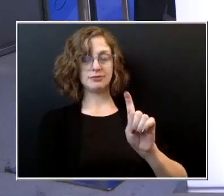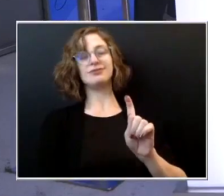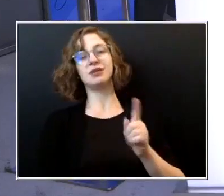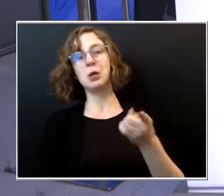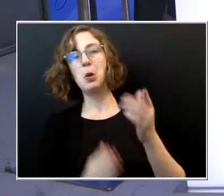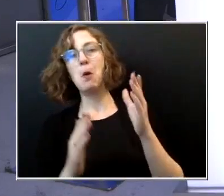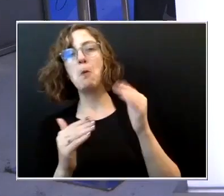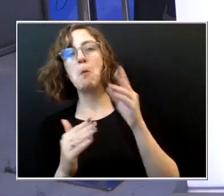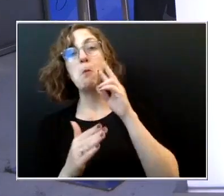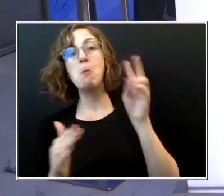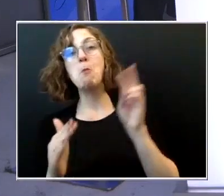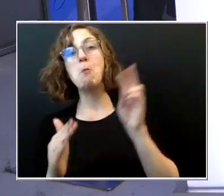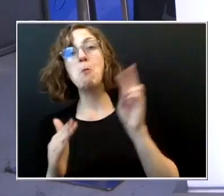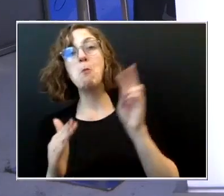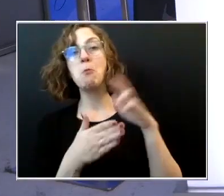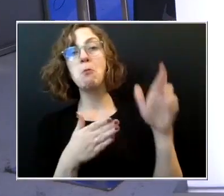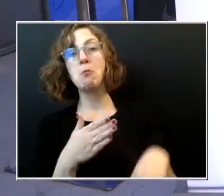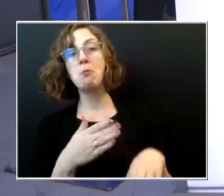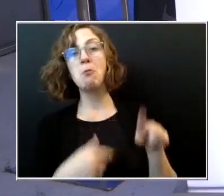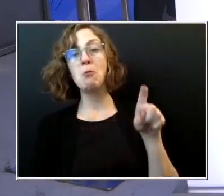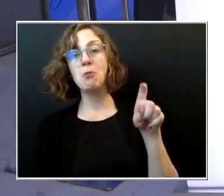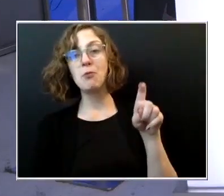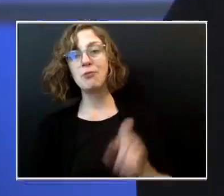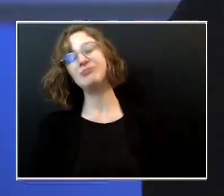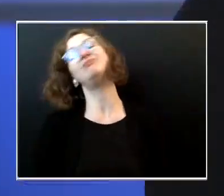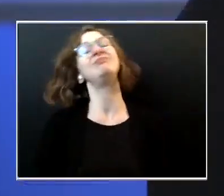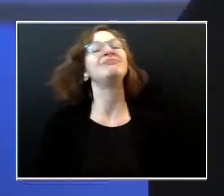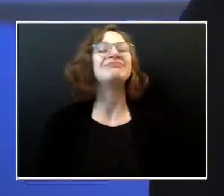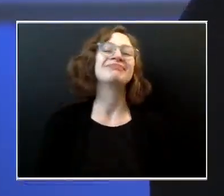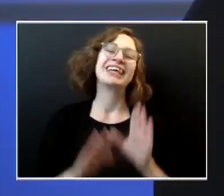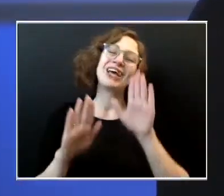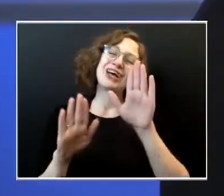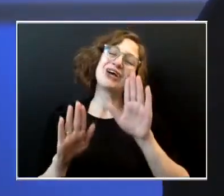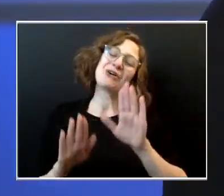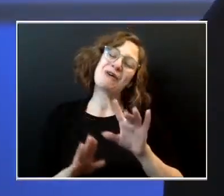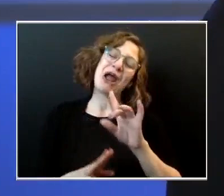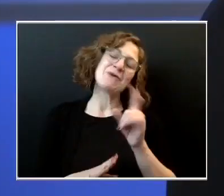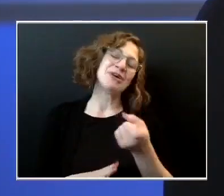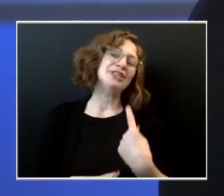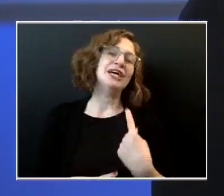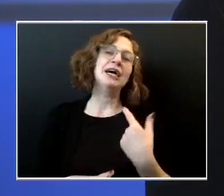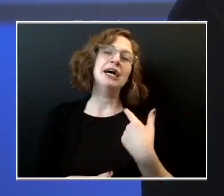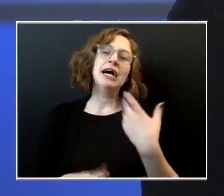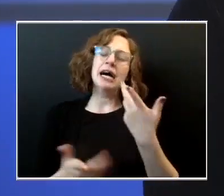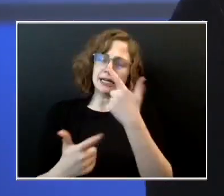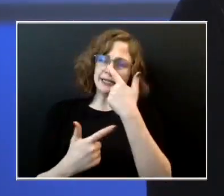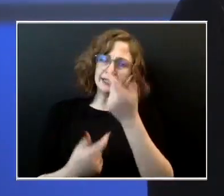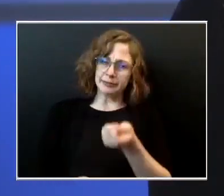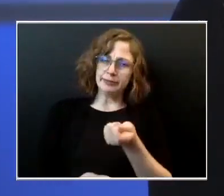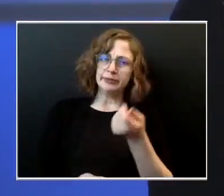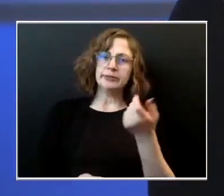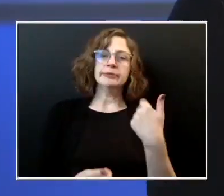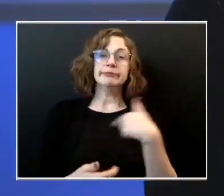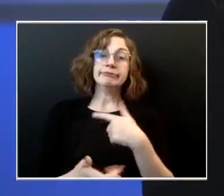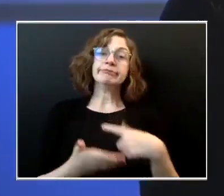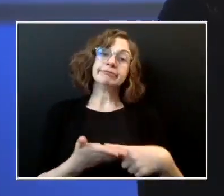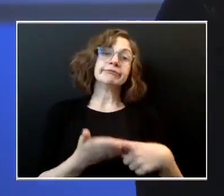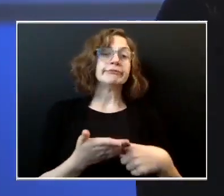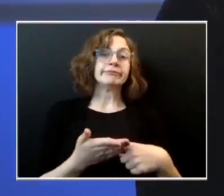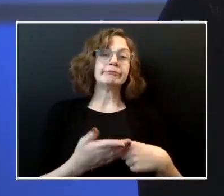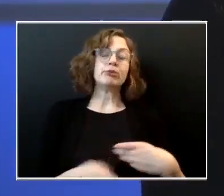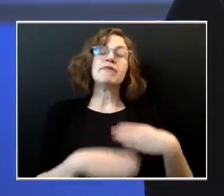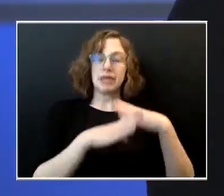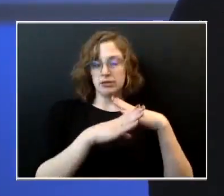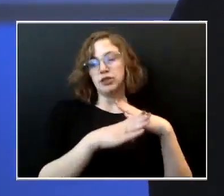doctors? That's a great question. I think that it's interesting because we're talking about prevention, so we're looking at people who have these metabolic